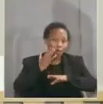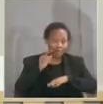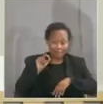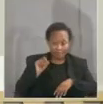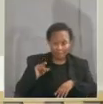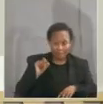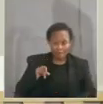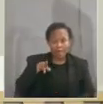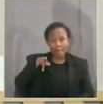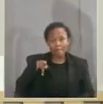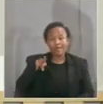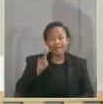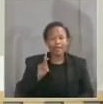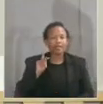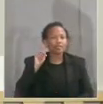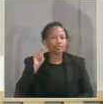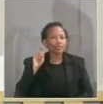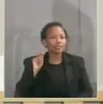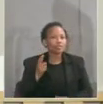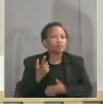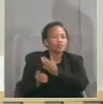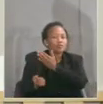killing incidents were